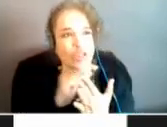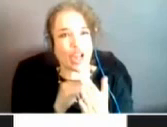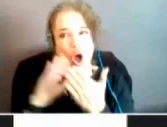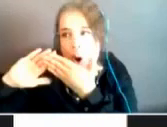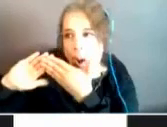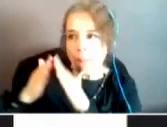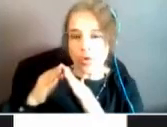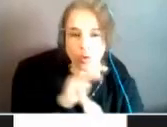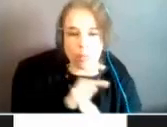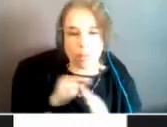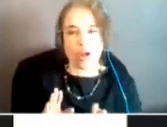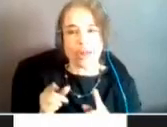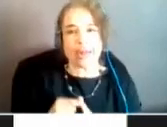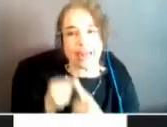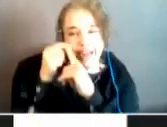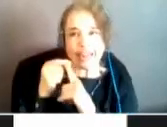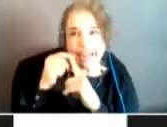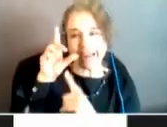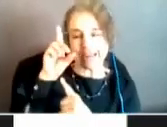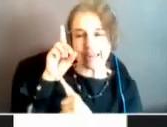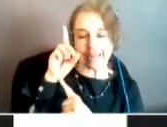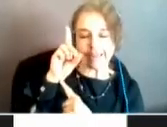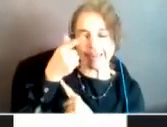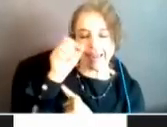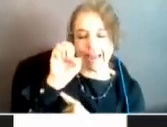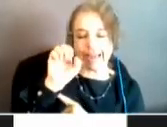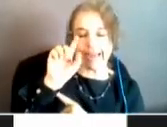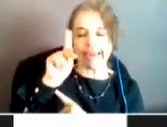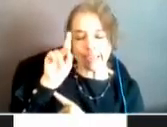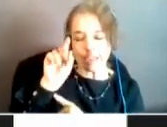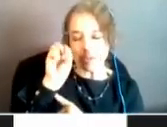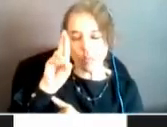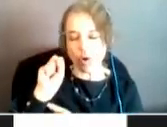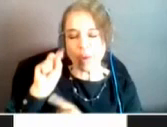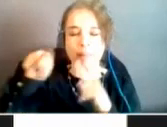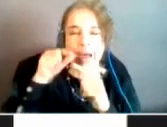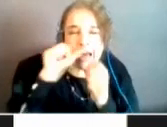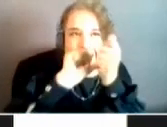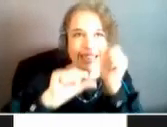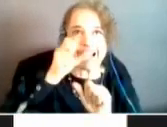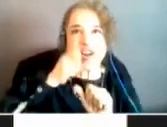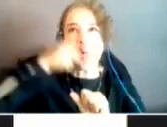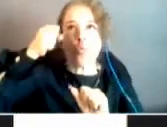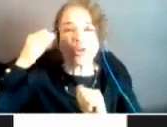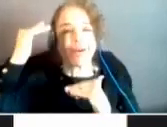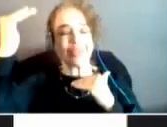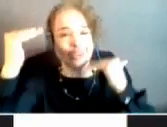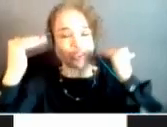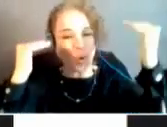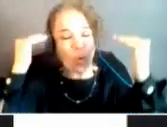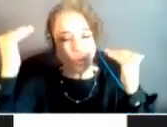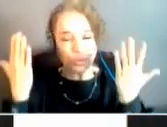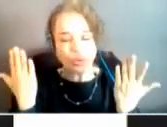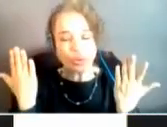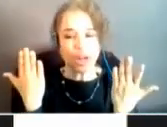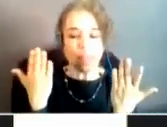community members, you know, potential gatekeepers about suicide and older adults. And,